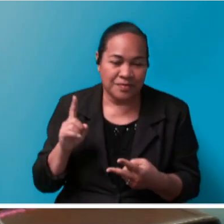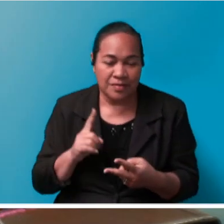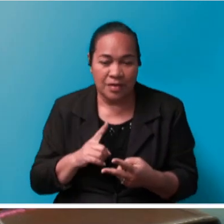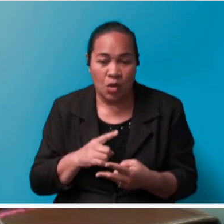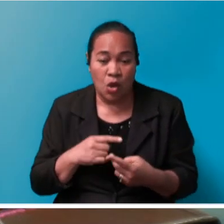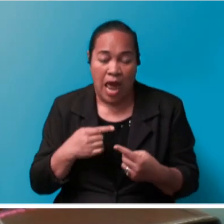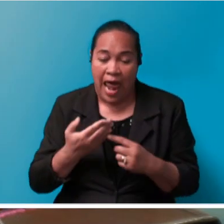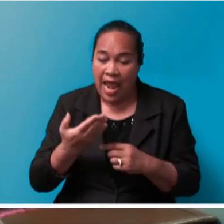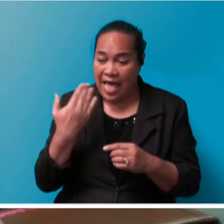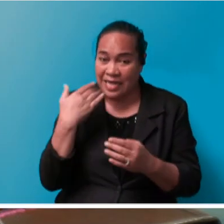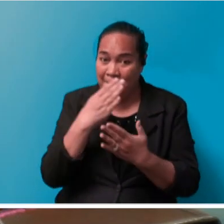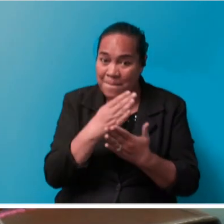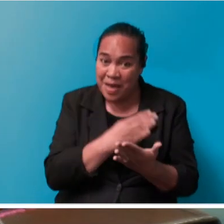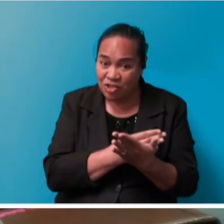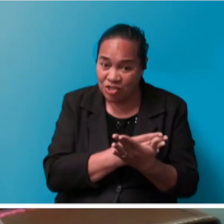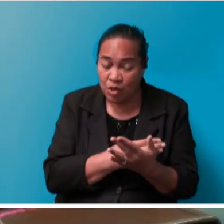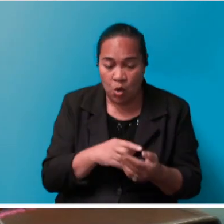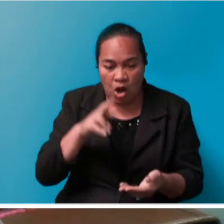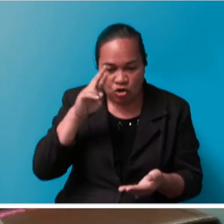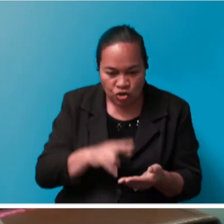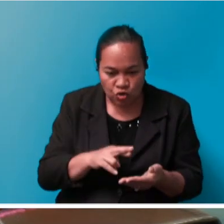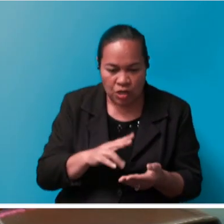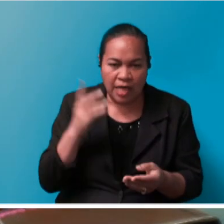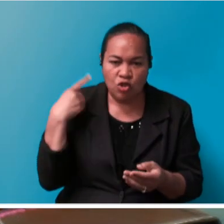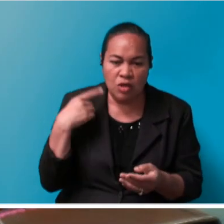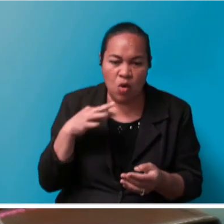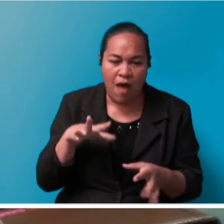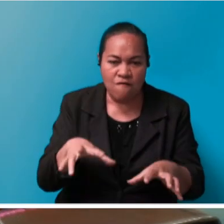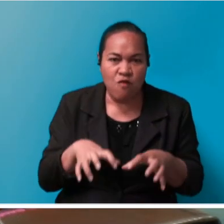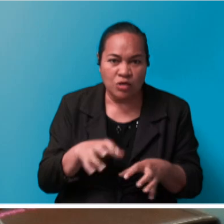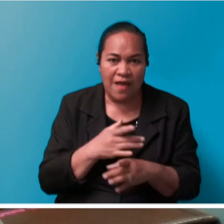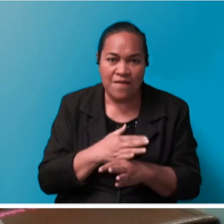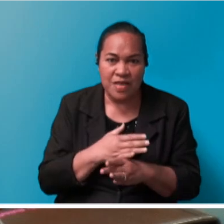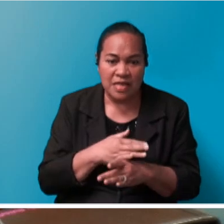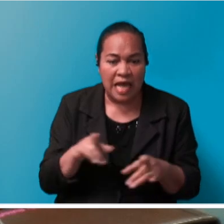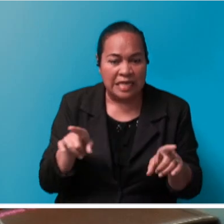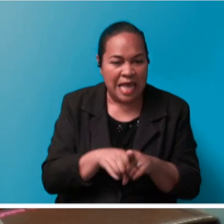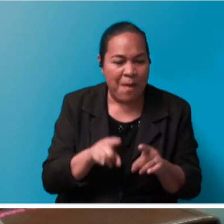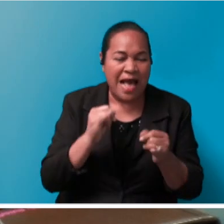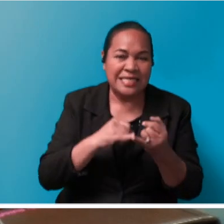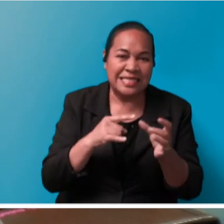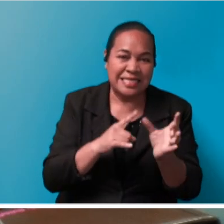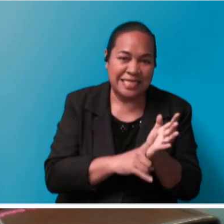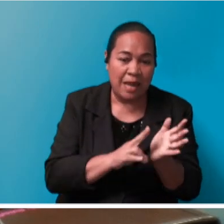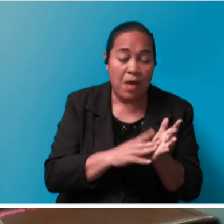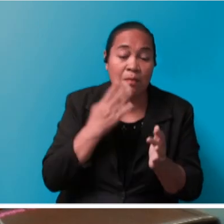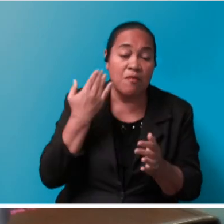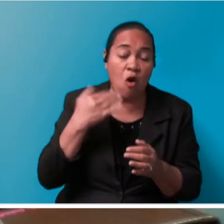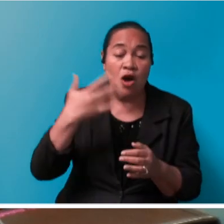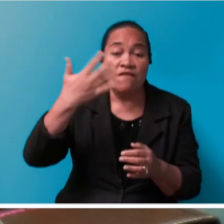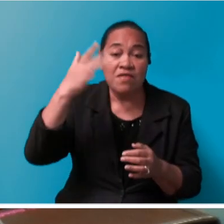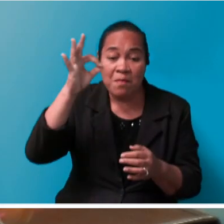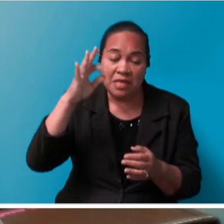In the last budget, we reduced duty on frozen fish, including salmon, from 15% to 0%,